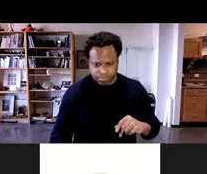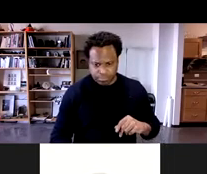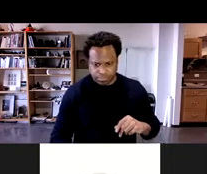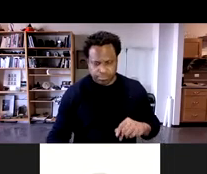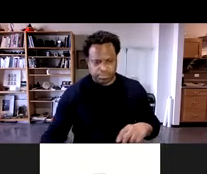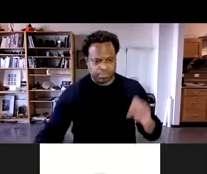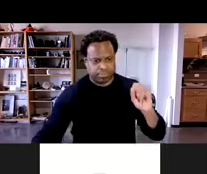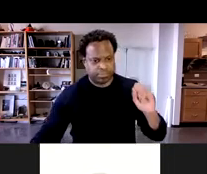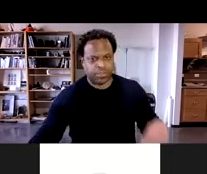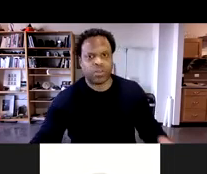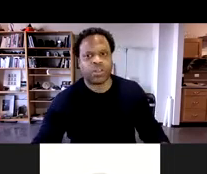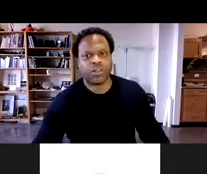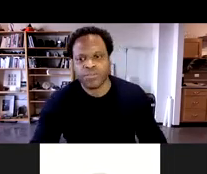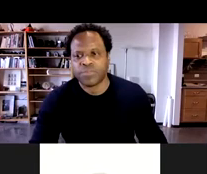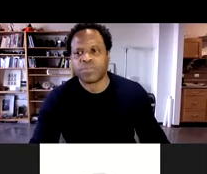Okay.